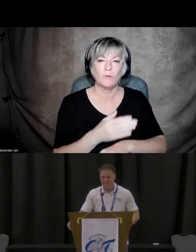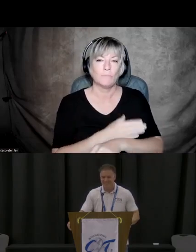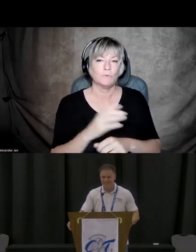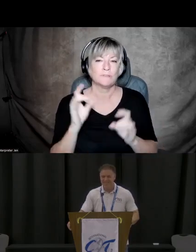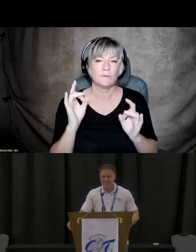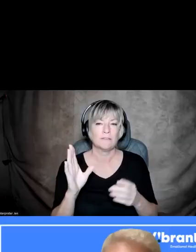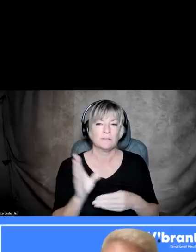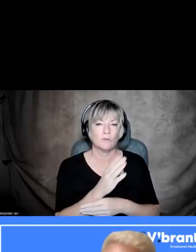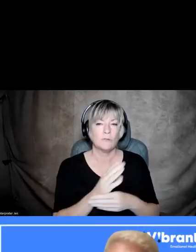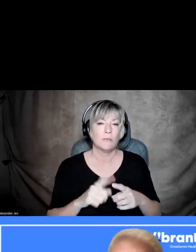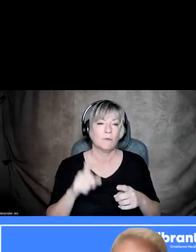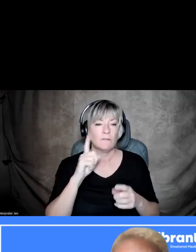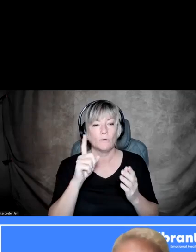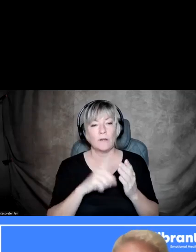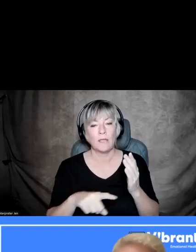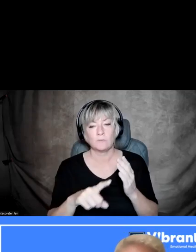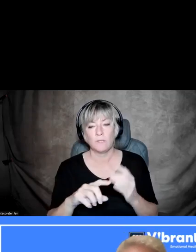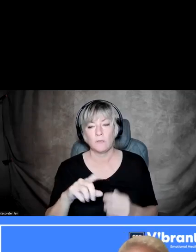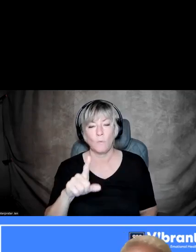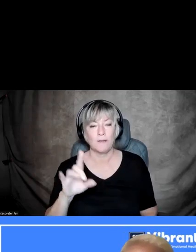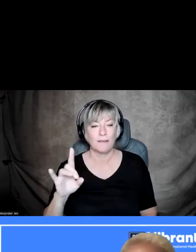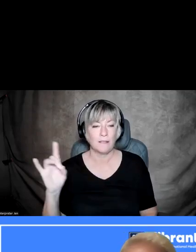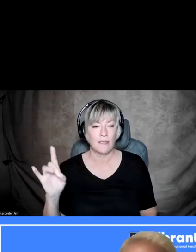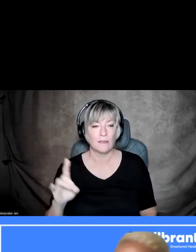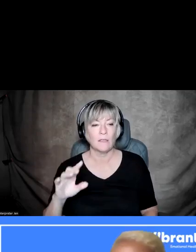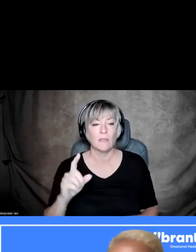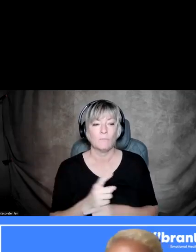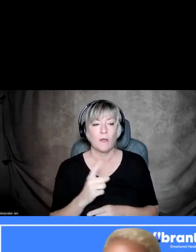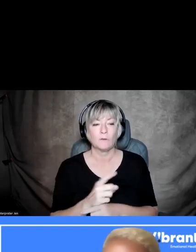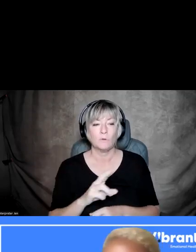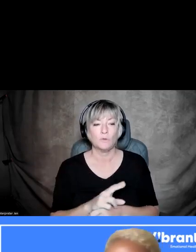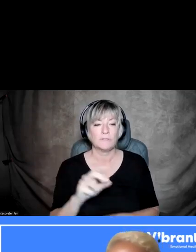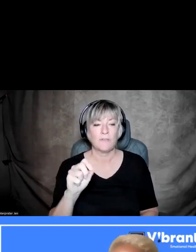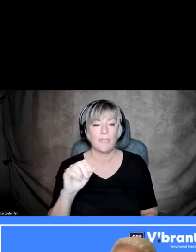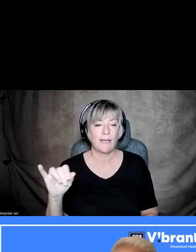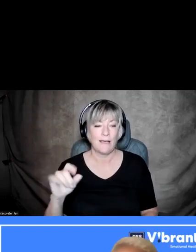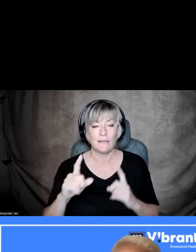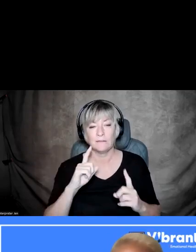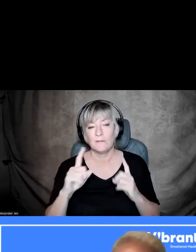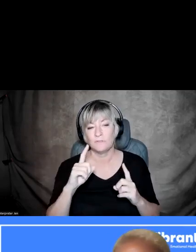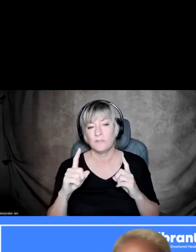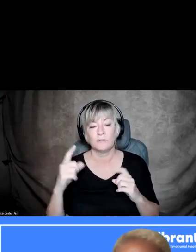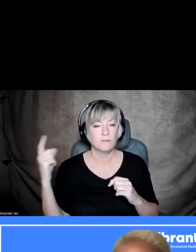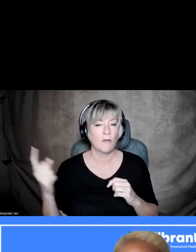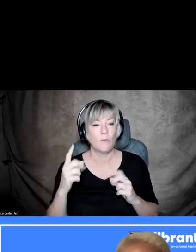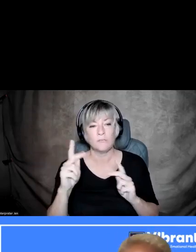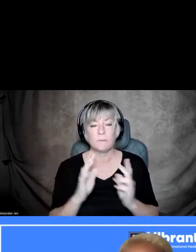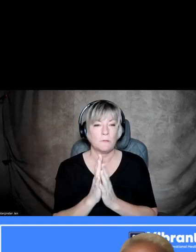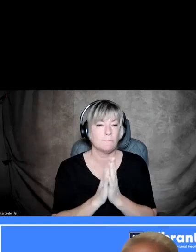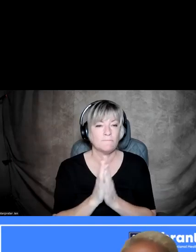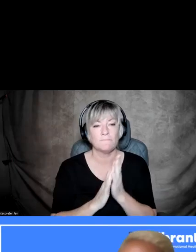continuum. But for next week, episode 188, we've got practical uses of AI. This is a conversation that always gets folks